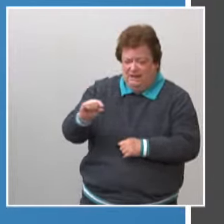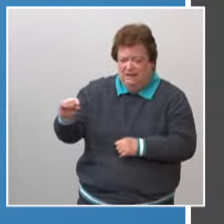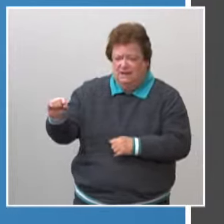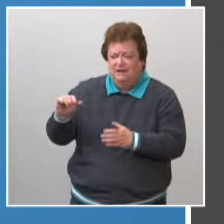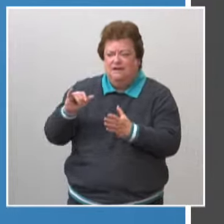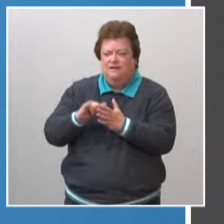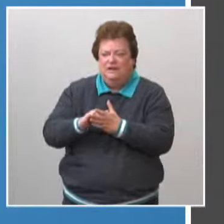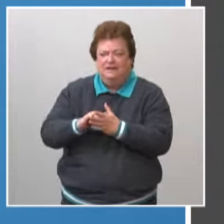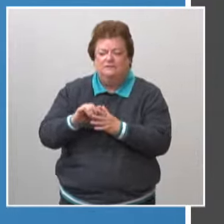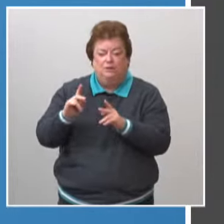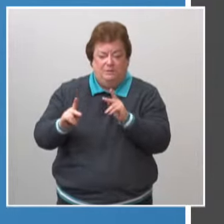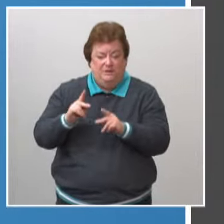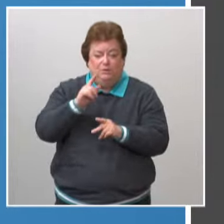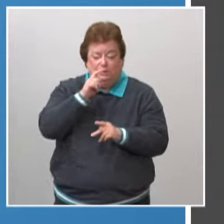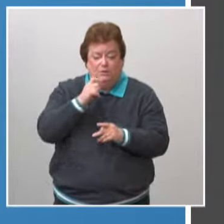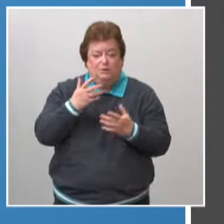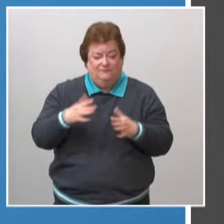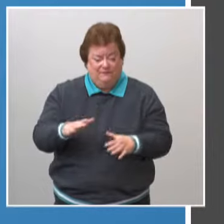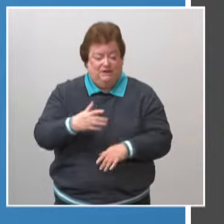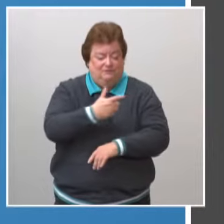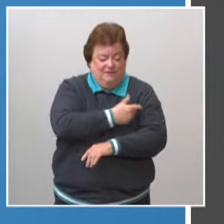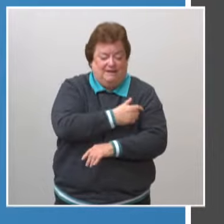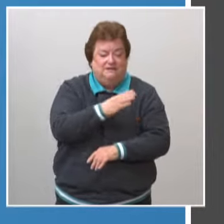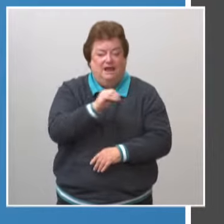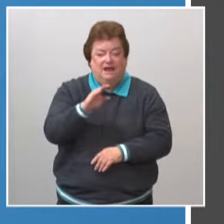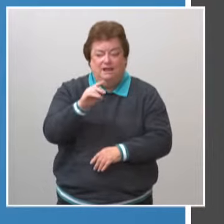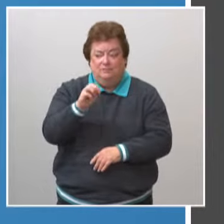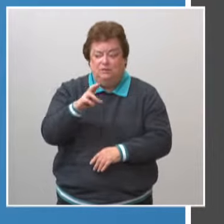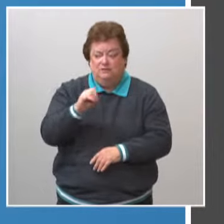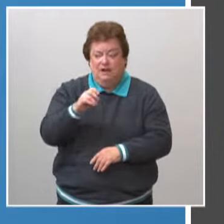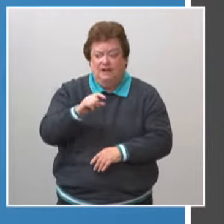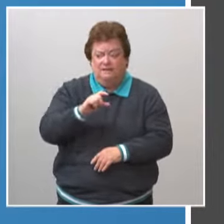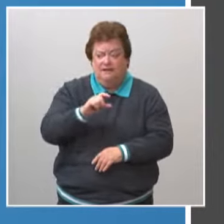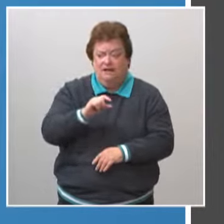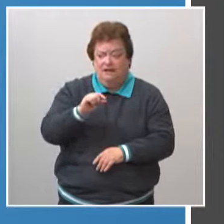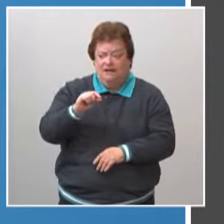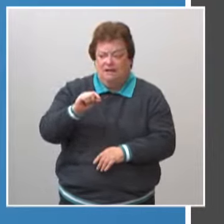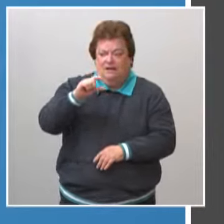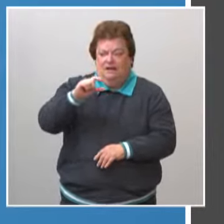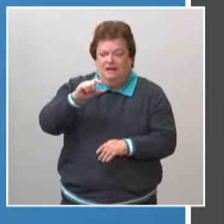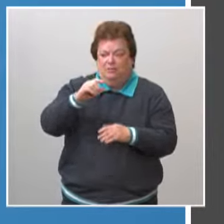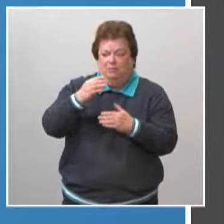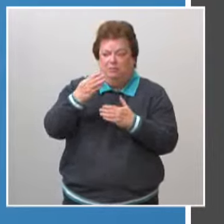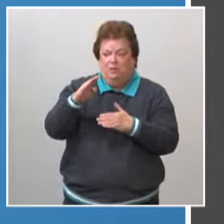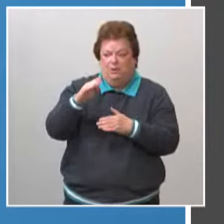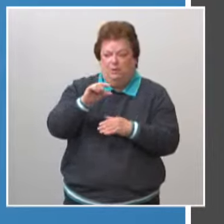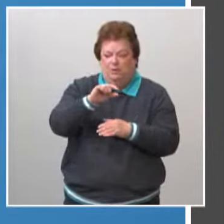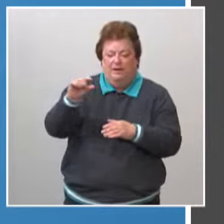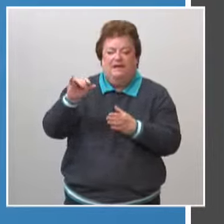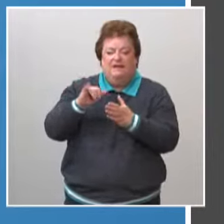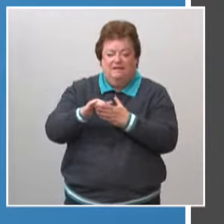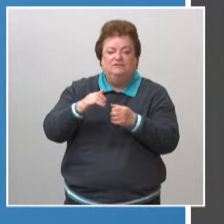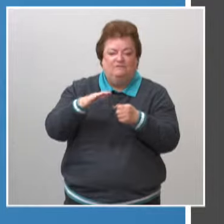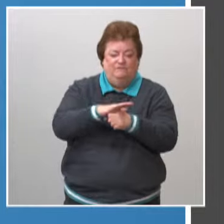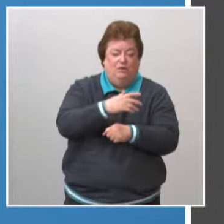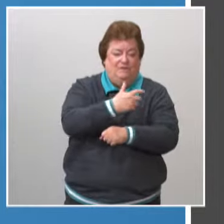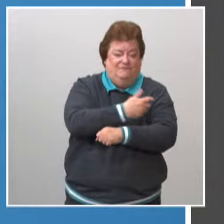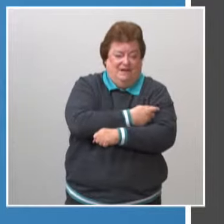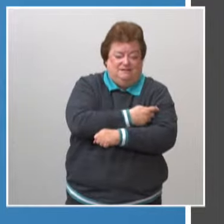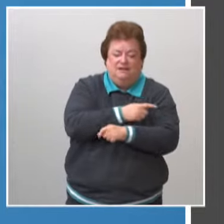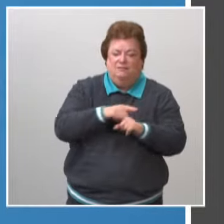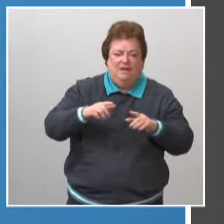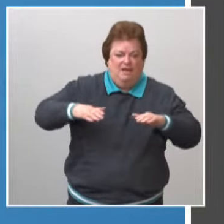who are boosted. The slightly larger blue area are people who were fully vaccinated but not